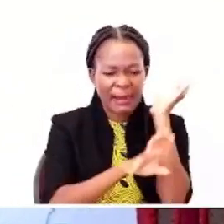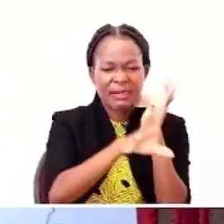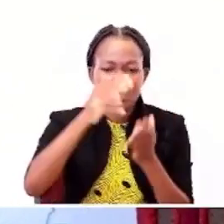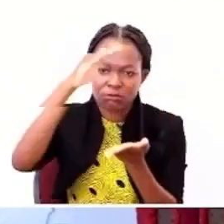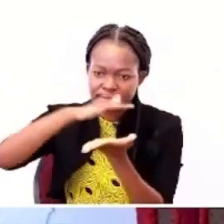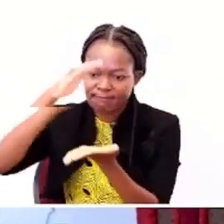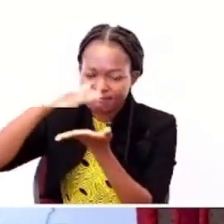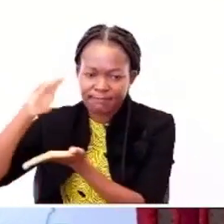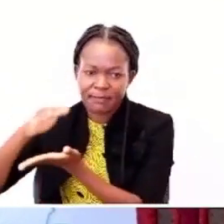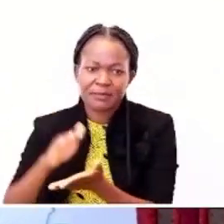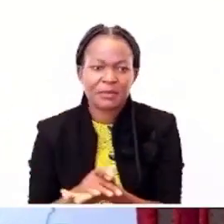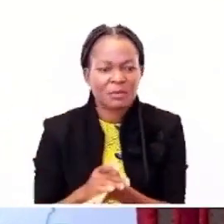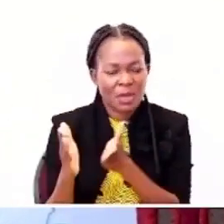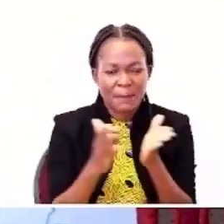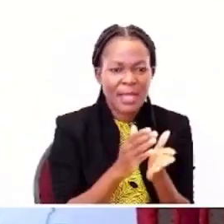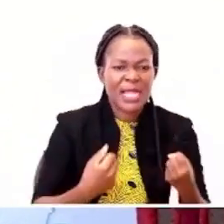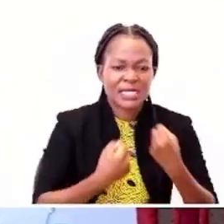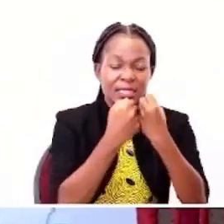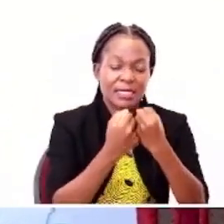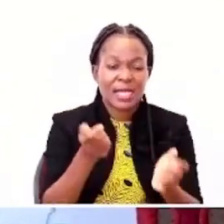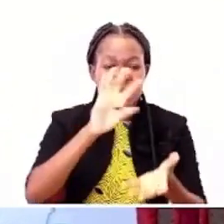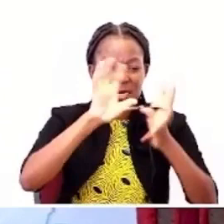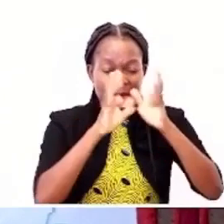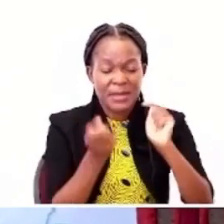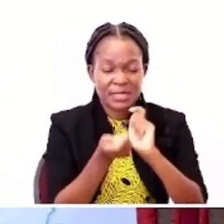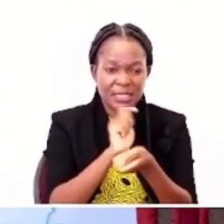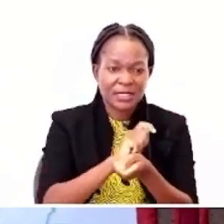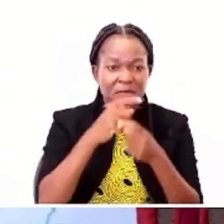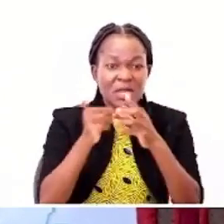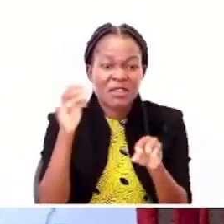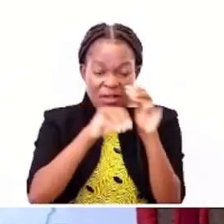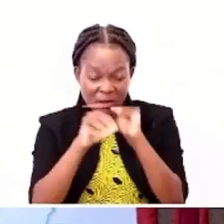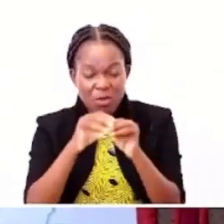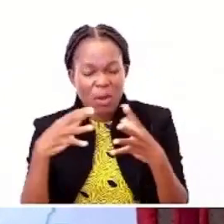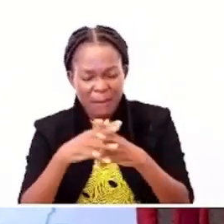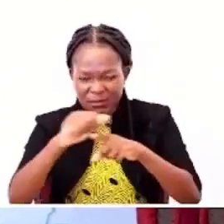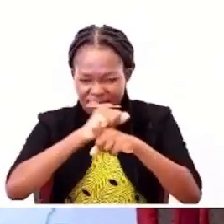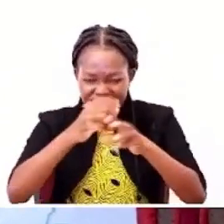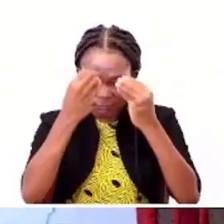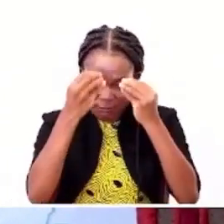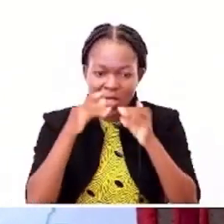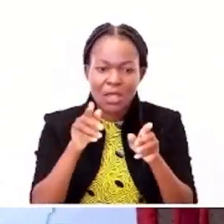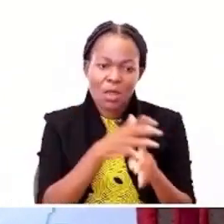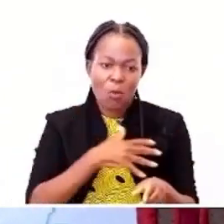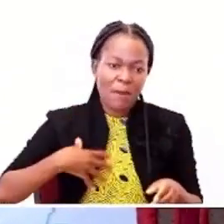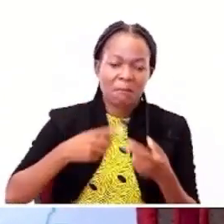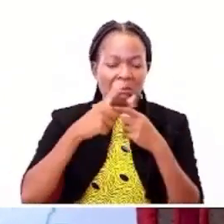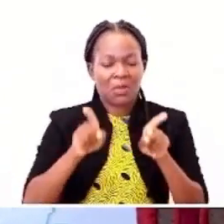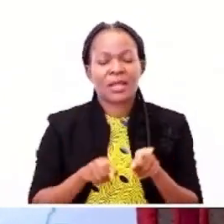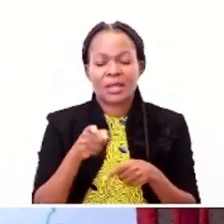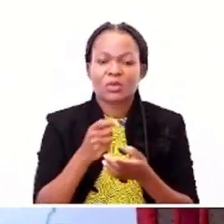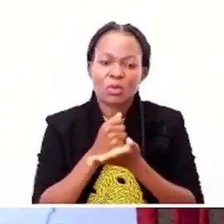the climate change and discussions, we need to invest in our women and girls. We need to educate them, and we need to promote family